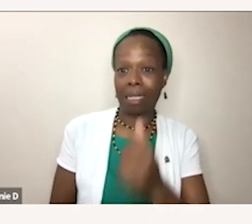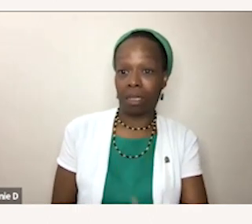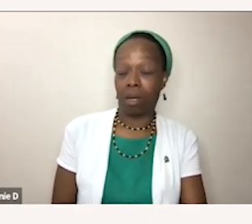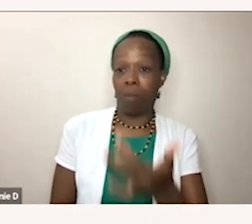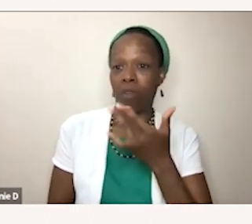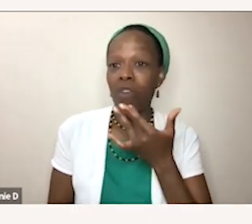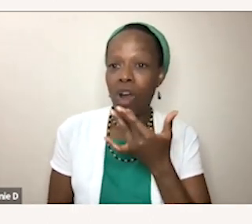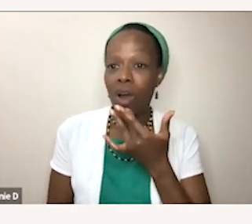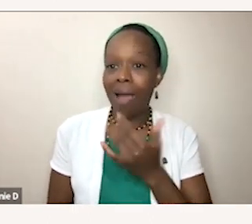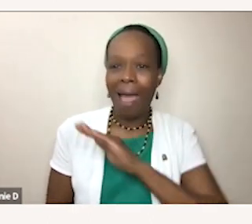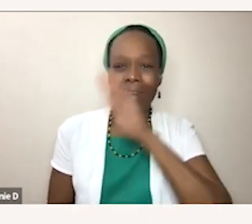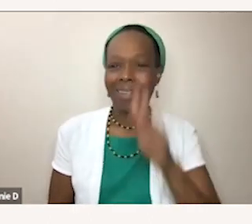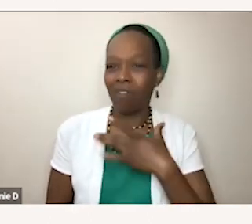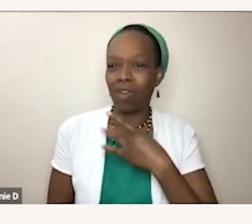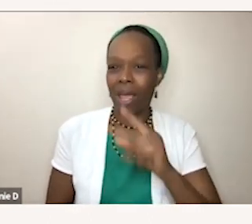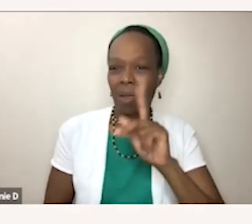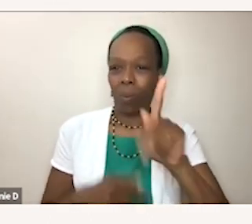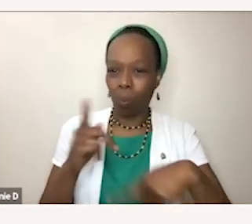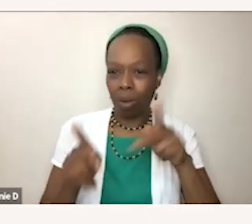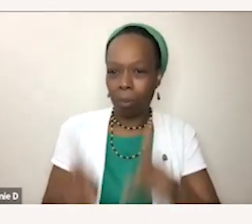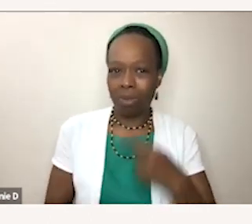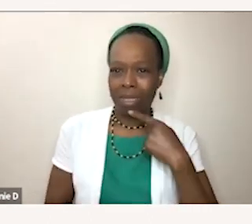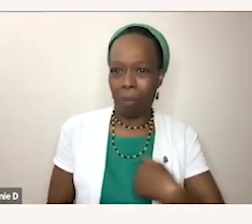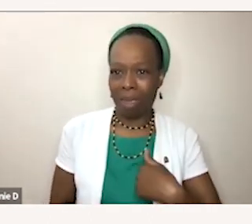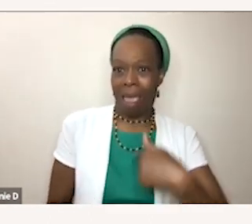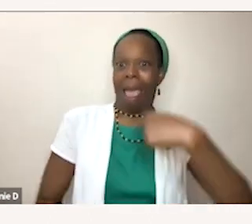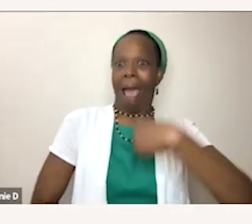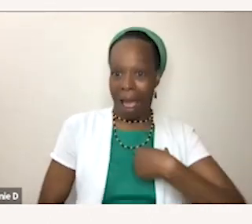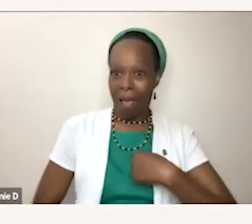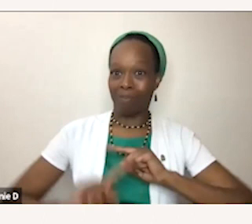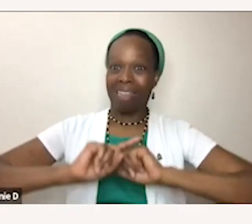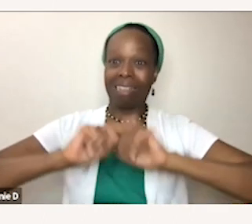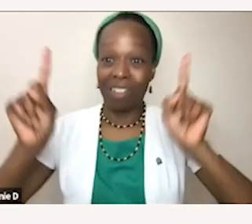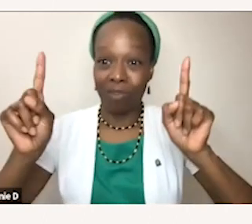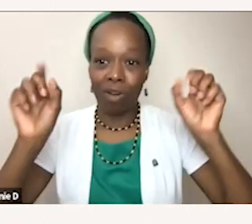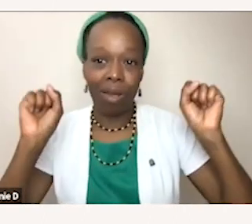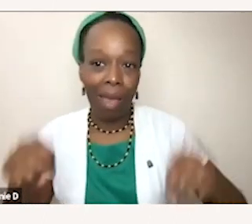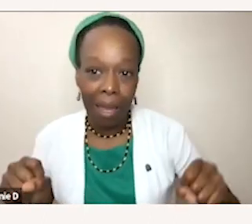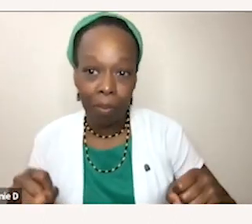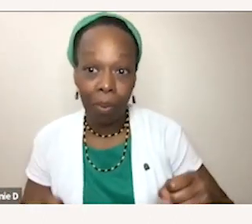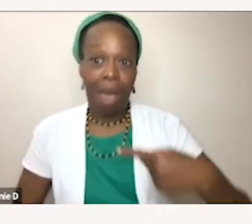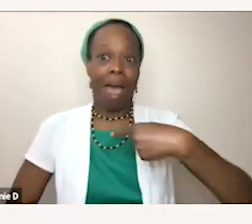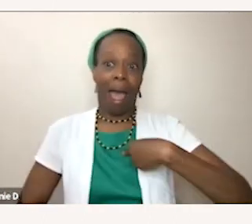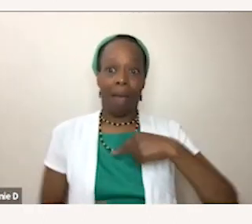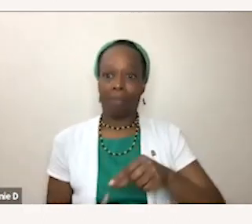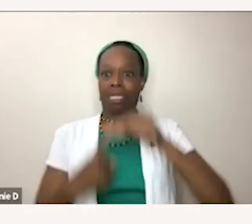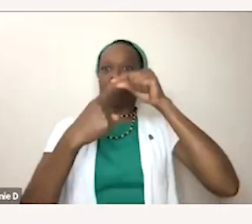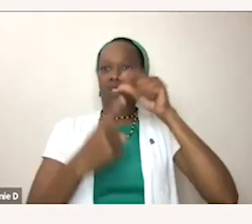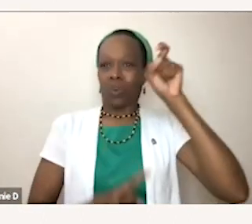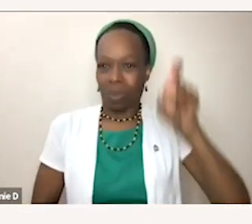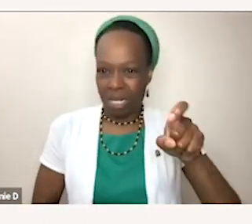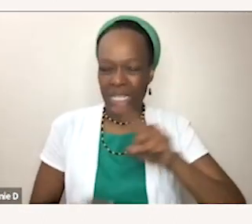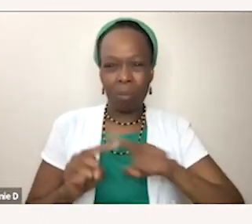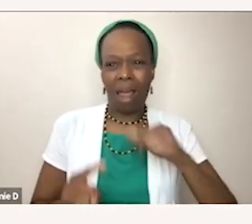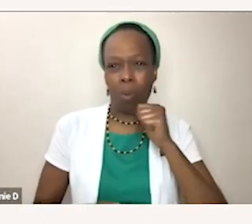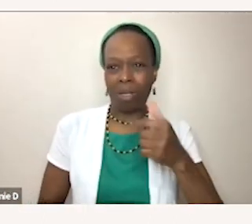enjoyed anyone calling me differently abled or special needs, but I probably wouldn't have gave them a talking